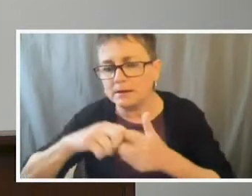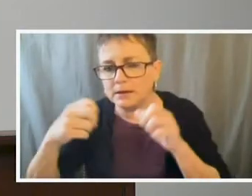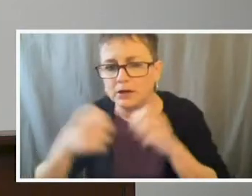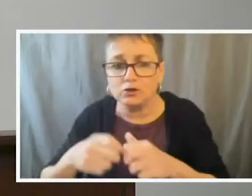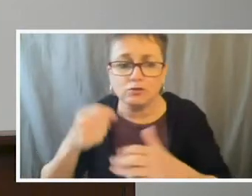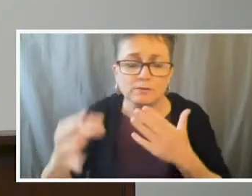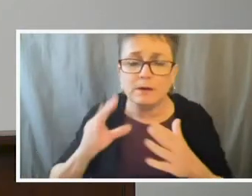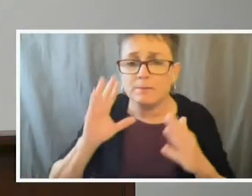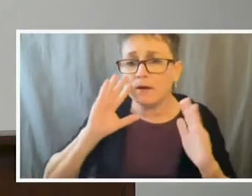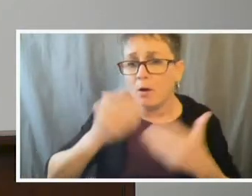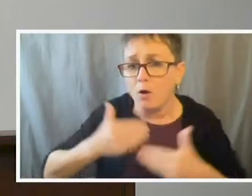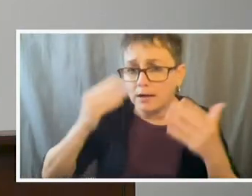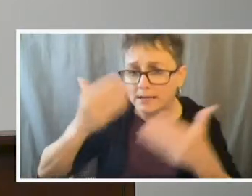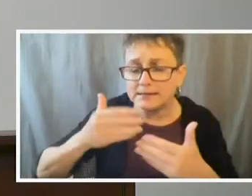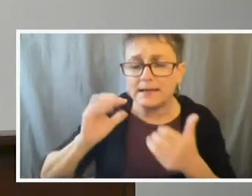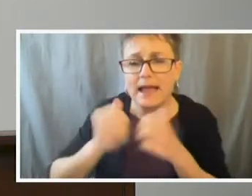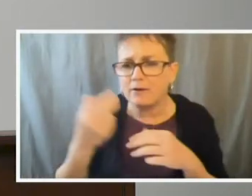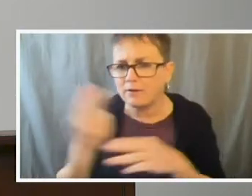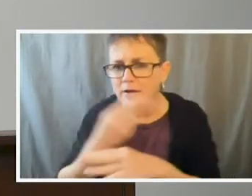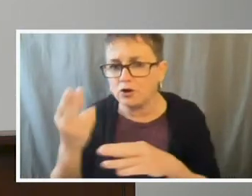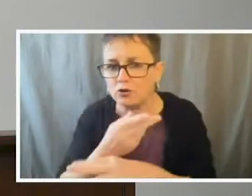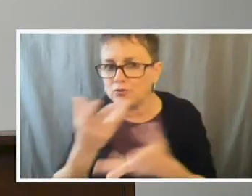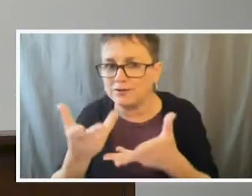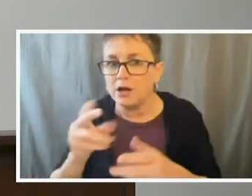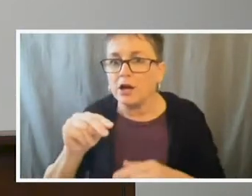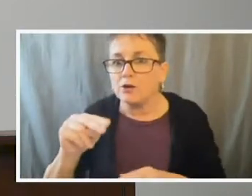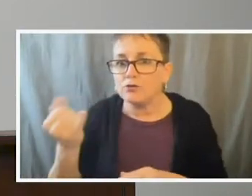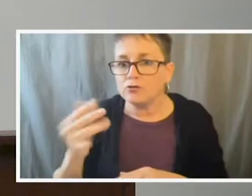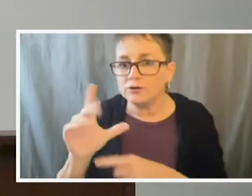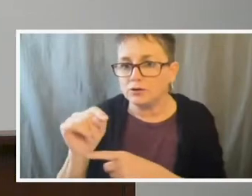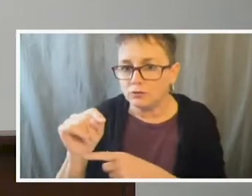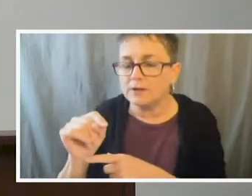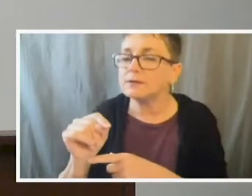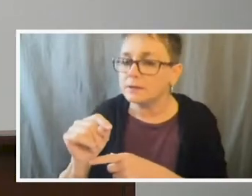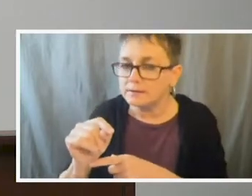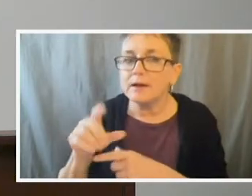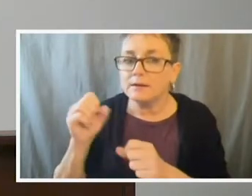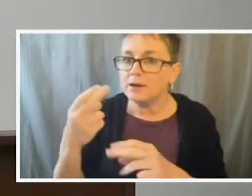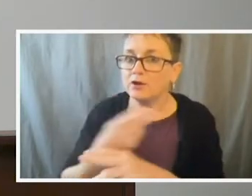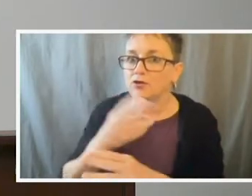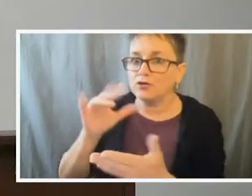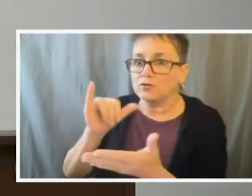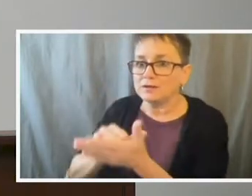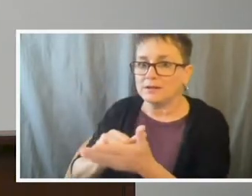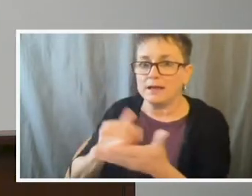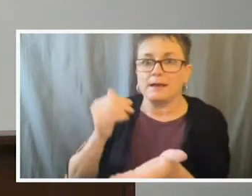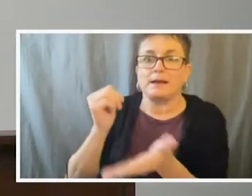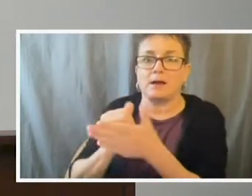public transit. Customers can learn more and find links to download the app at